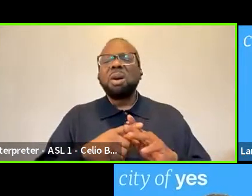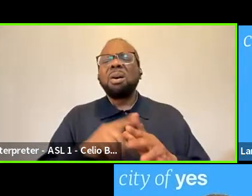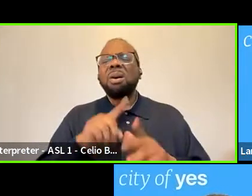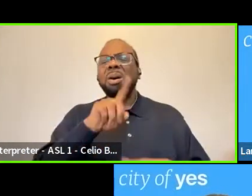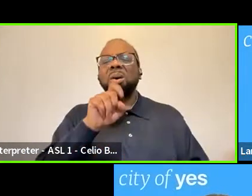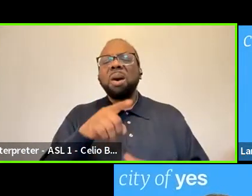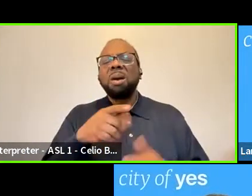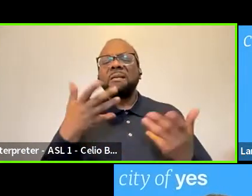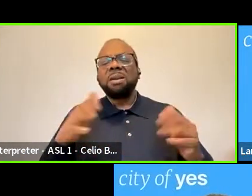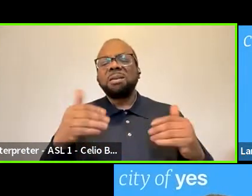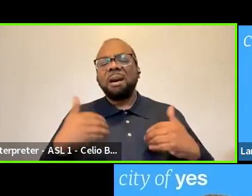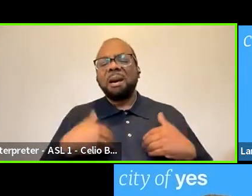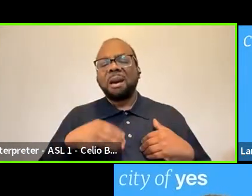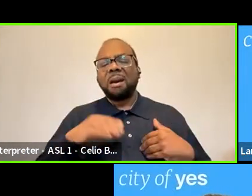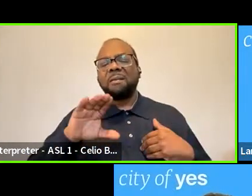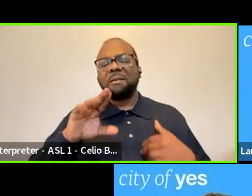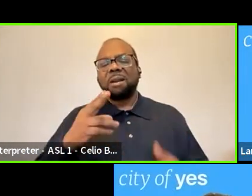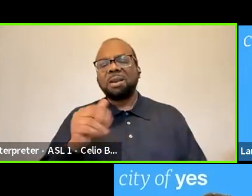already had in the chat.